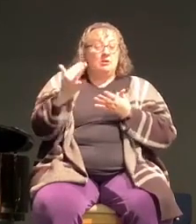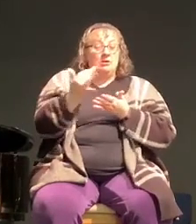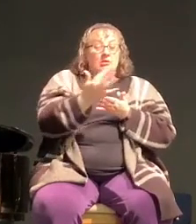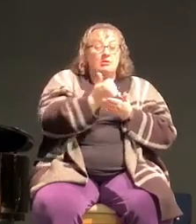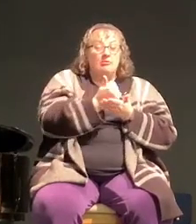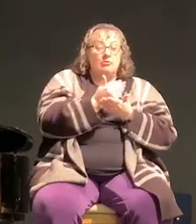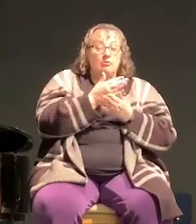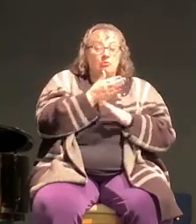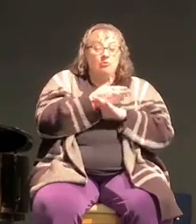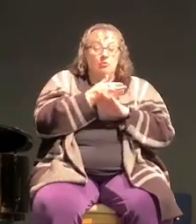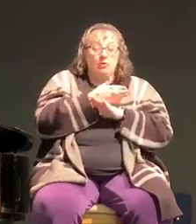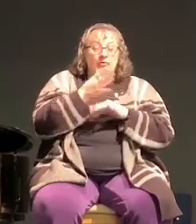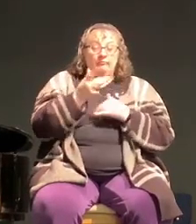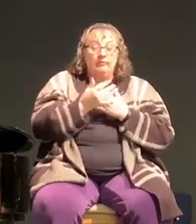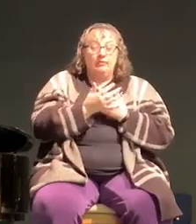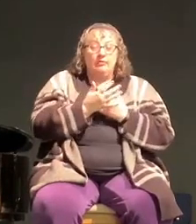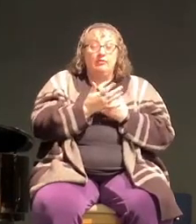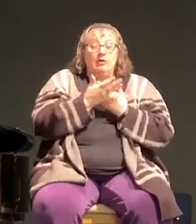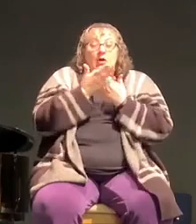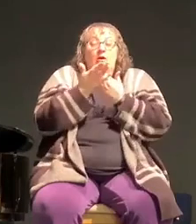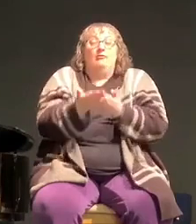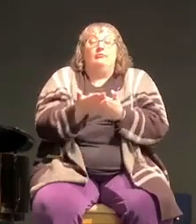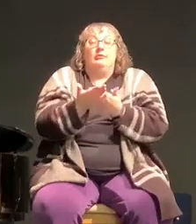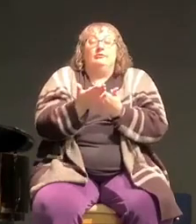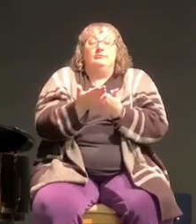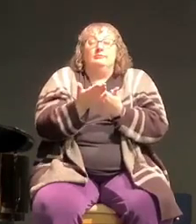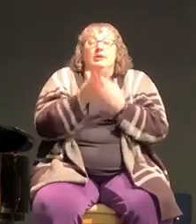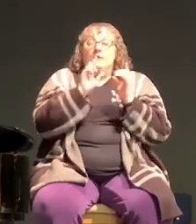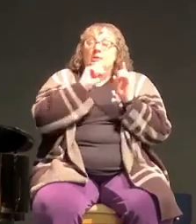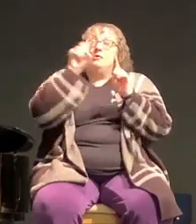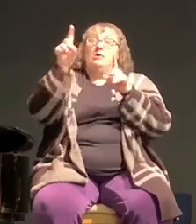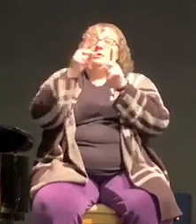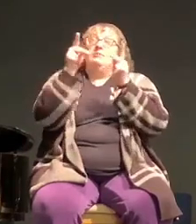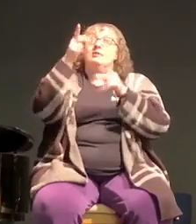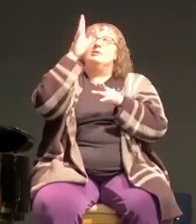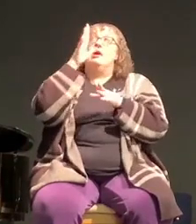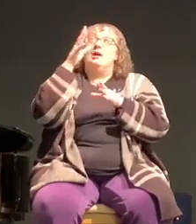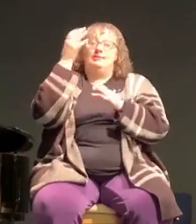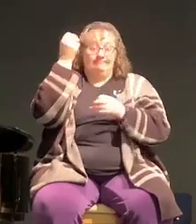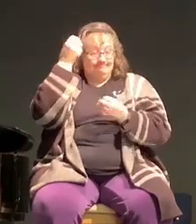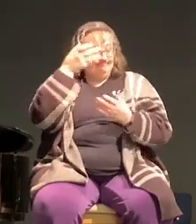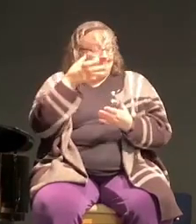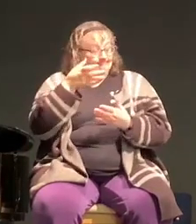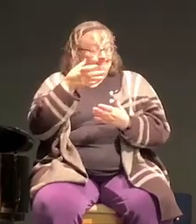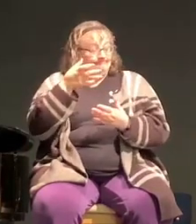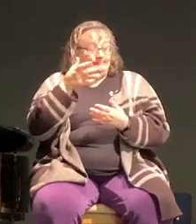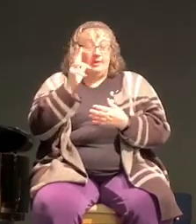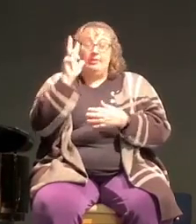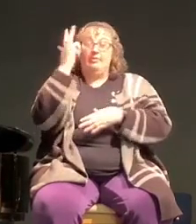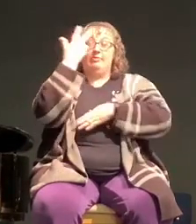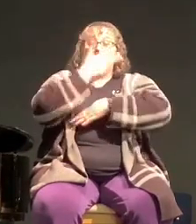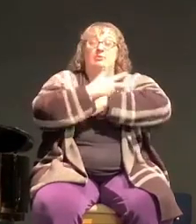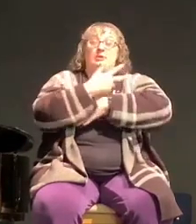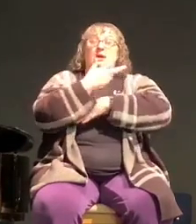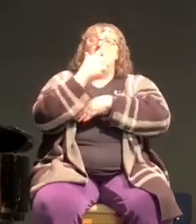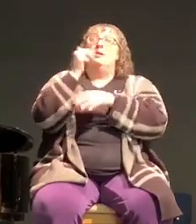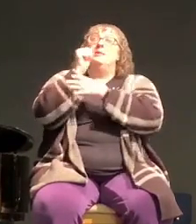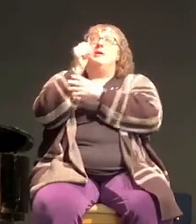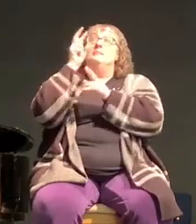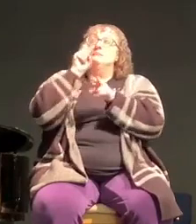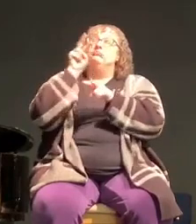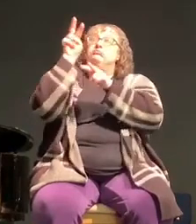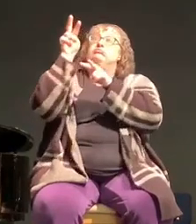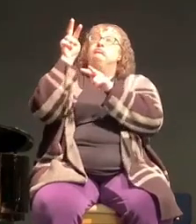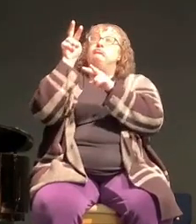burnt offering, he set out for the place God had told him about. On the third day, Abraham looked up and saw the place in